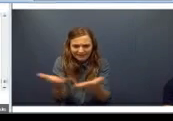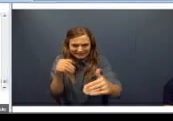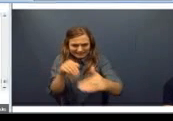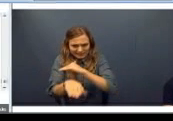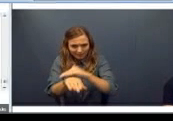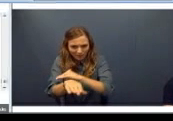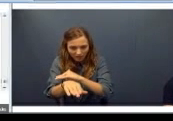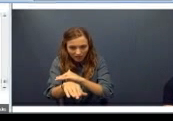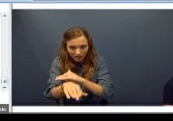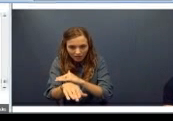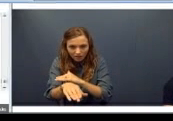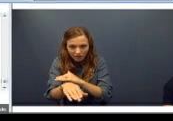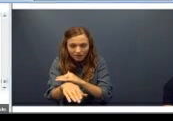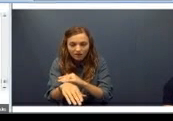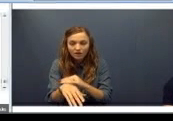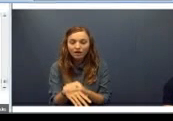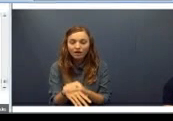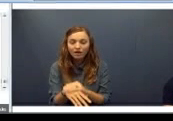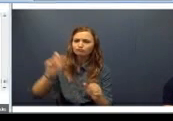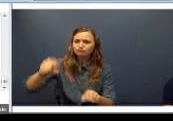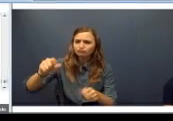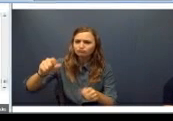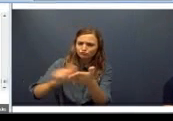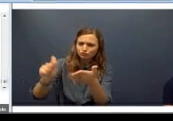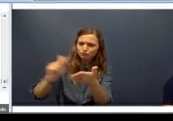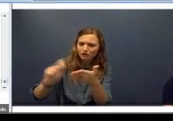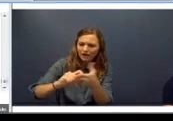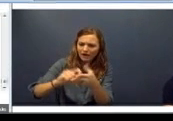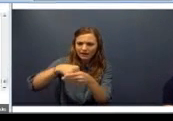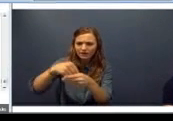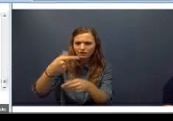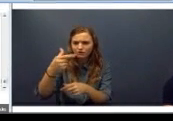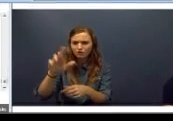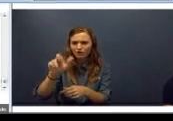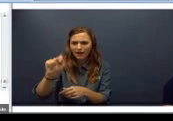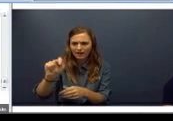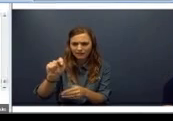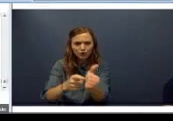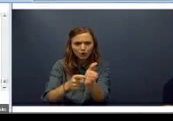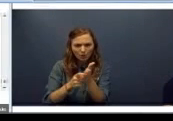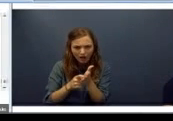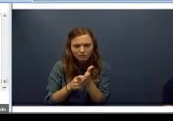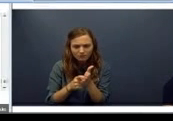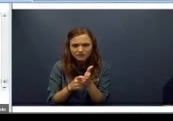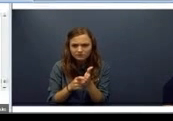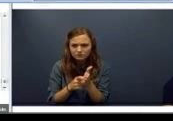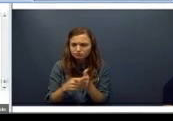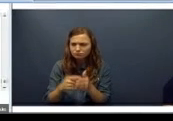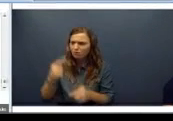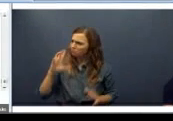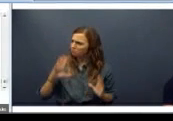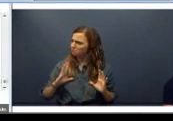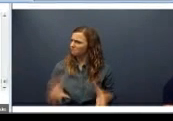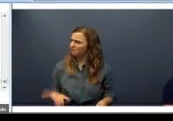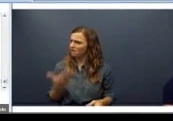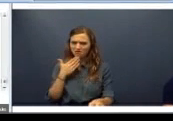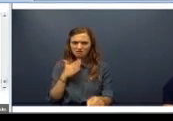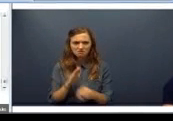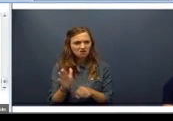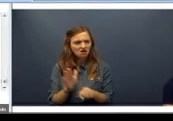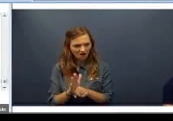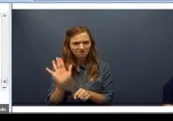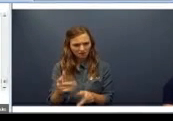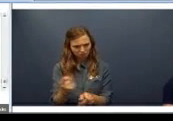make things accessible. We put it in our grant requirements, and we do what we